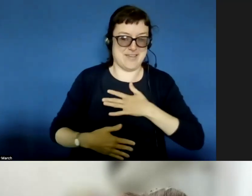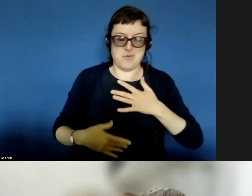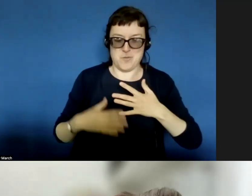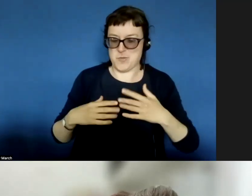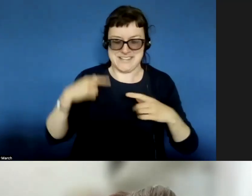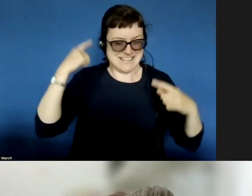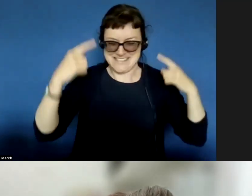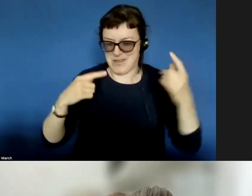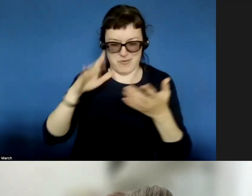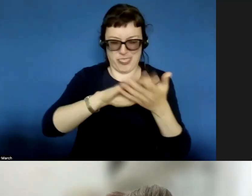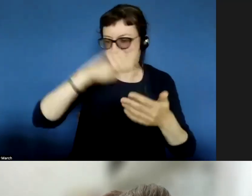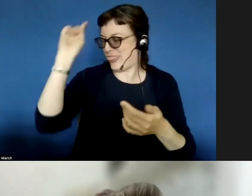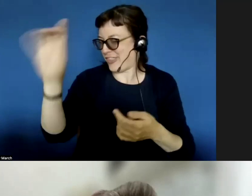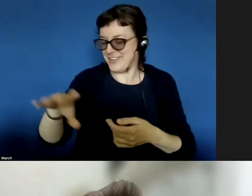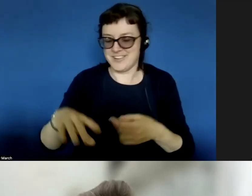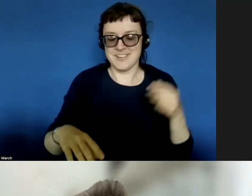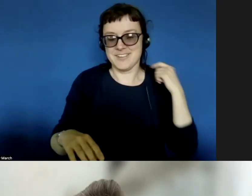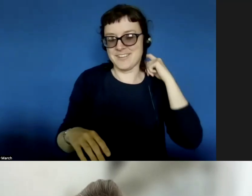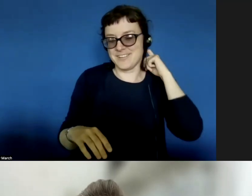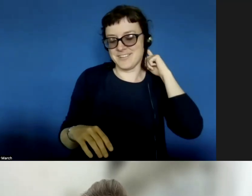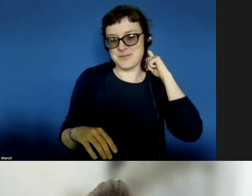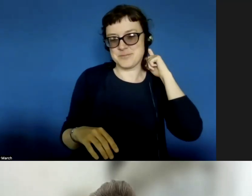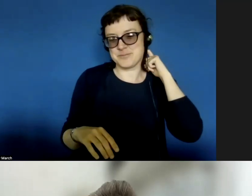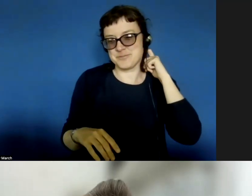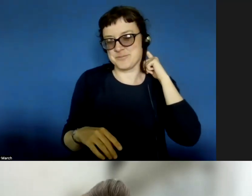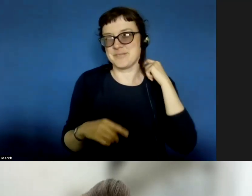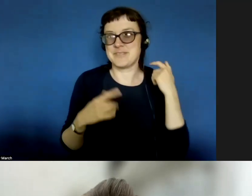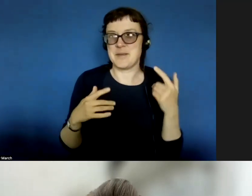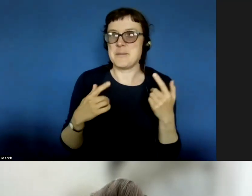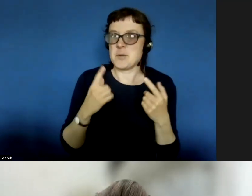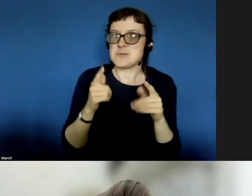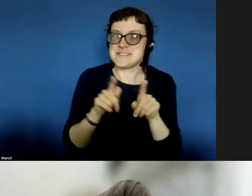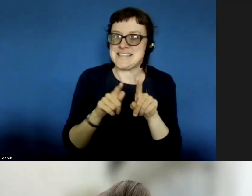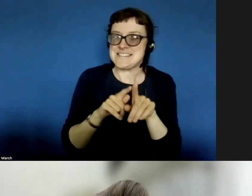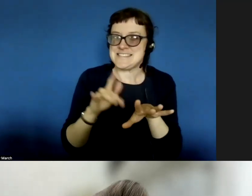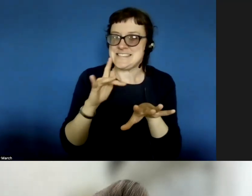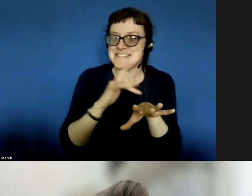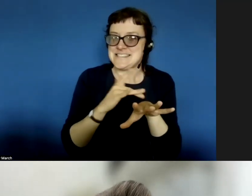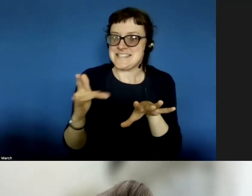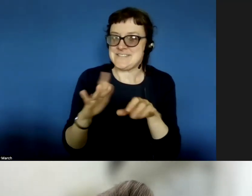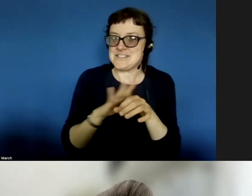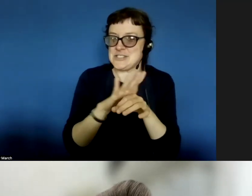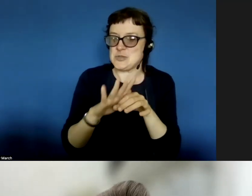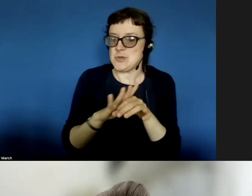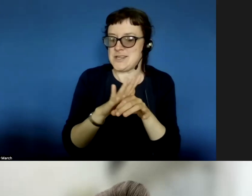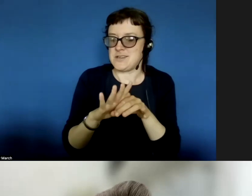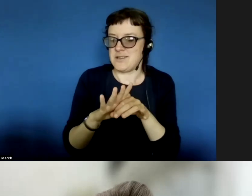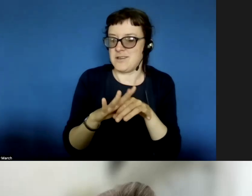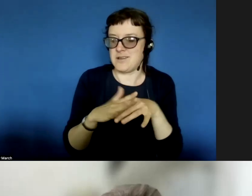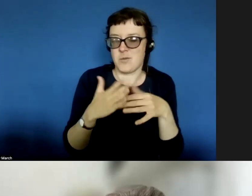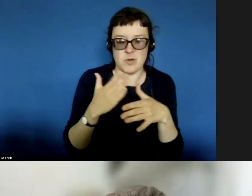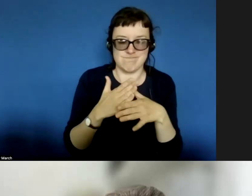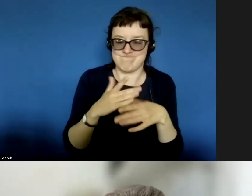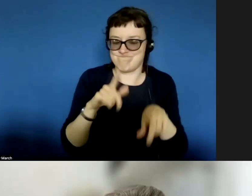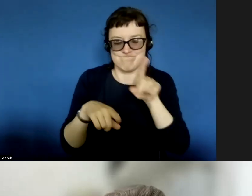audio. But also, yeah, like the sensitivities of working in different spaces. It was